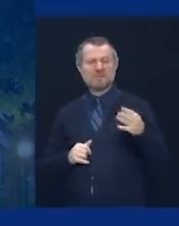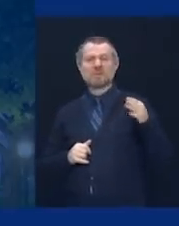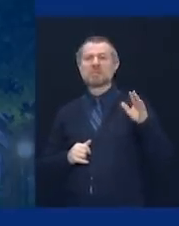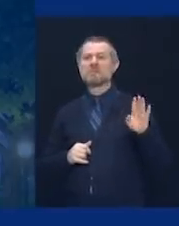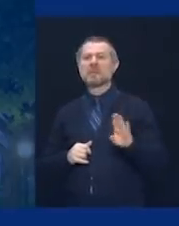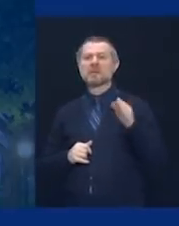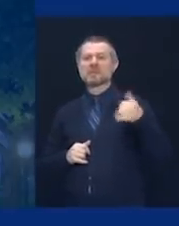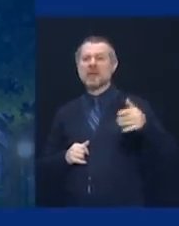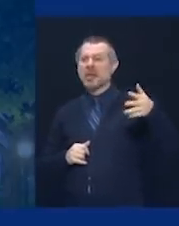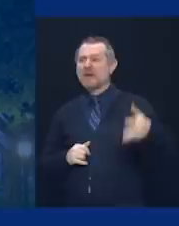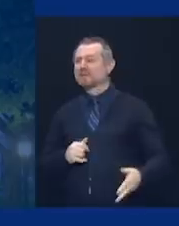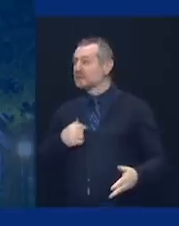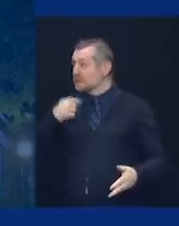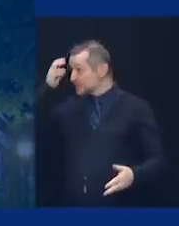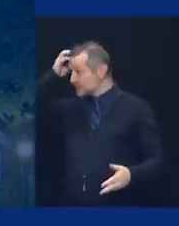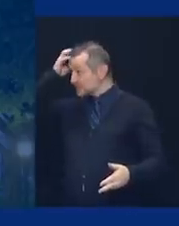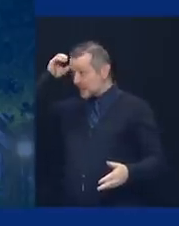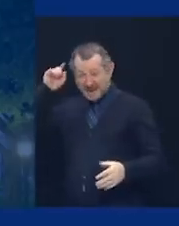in cuts.